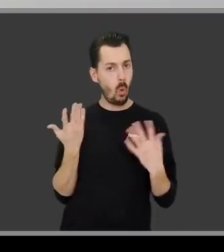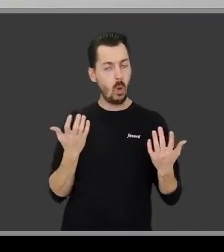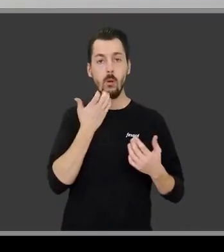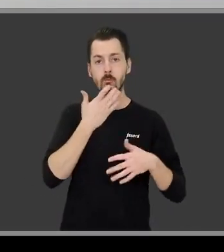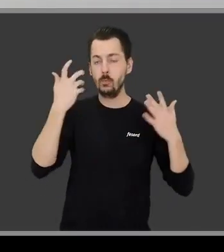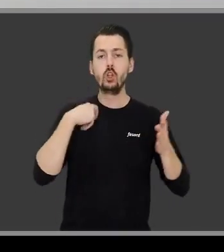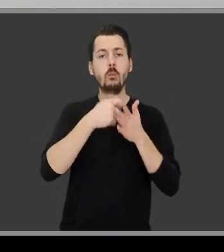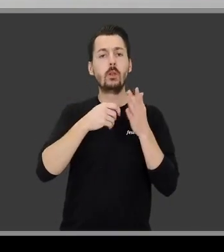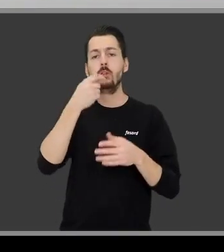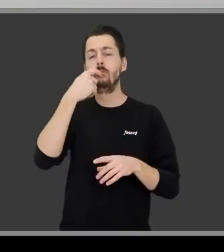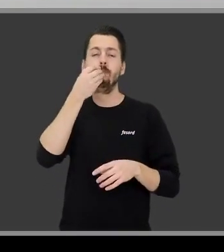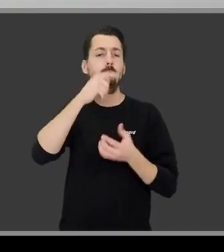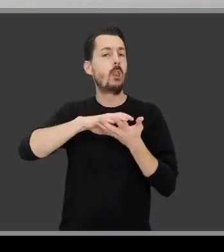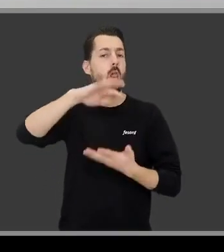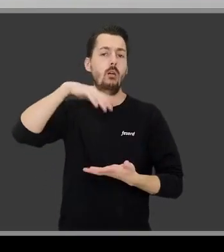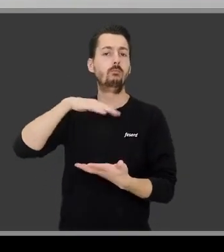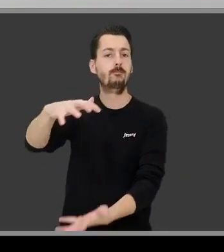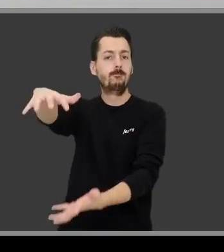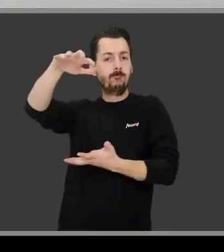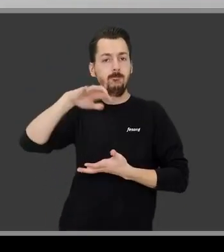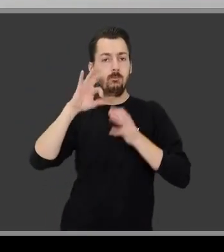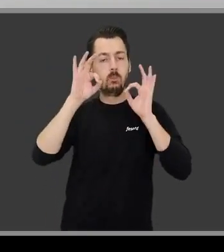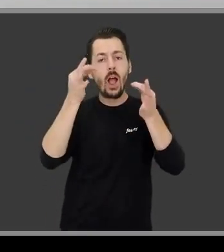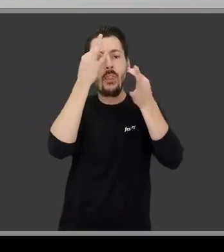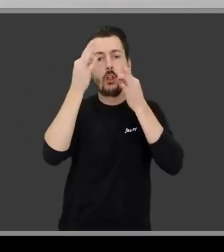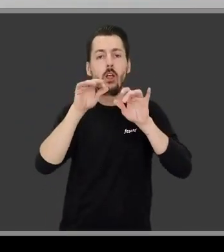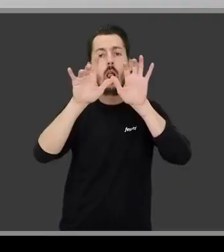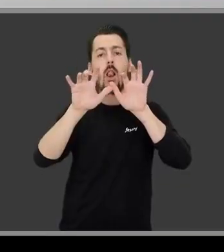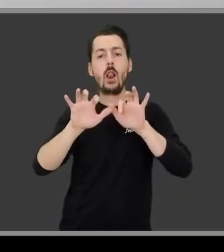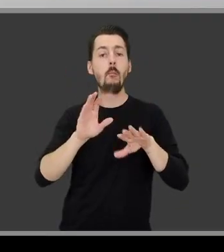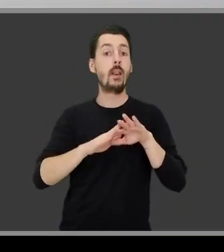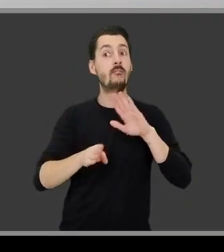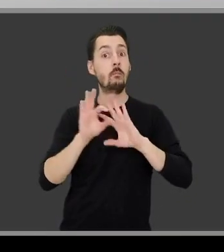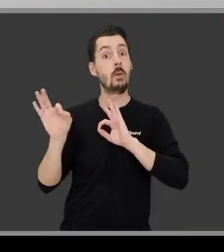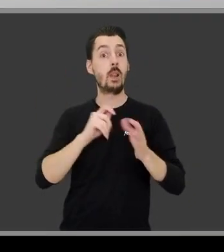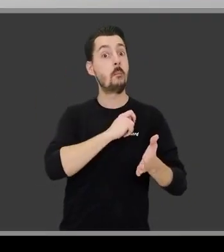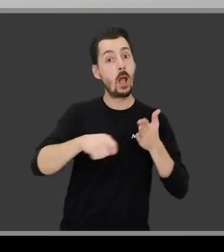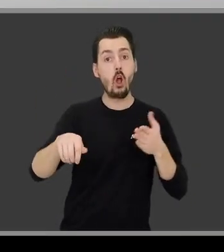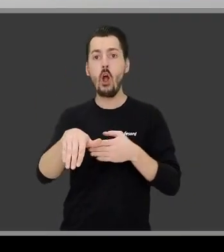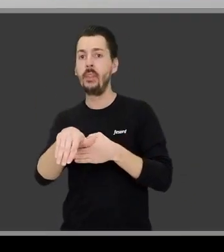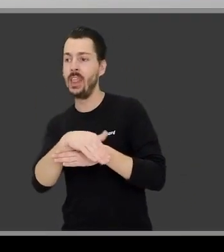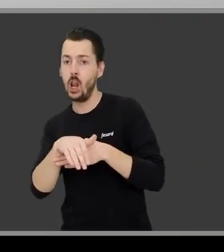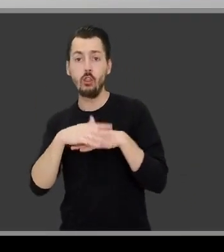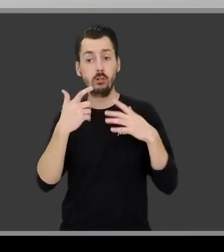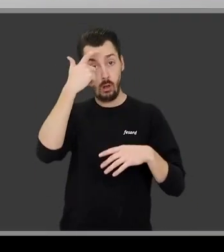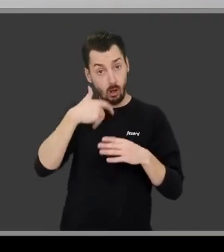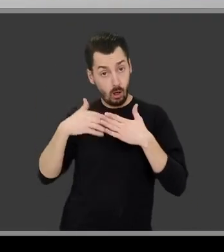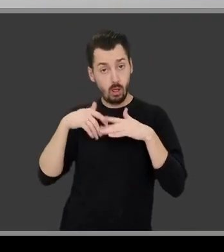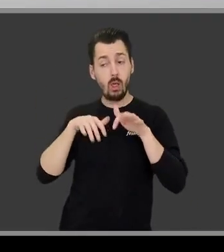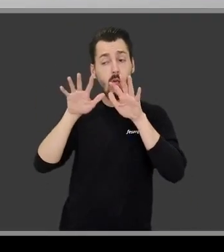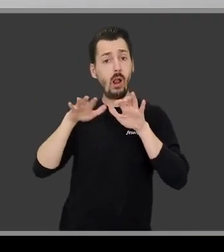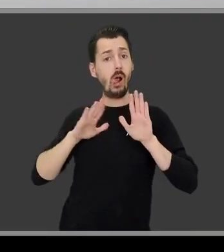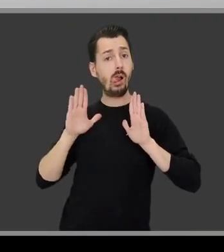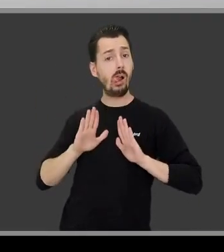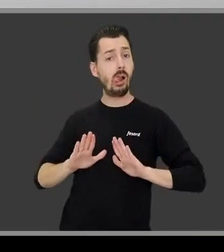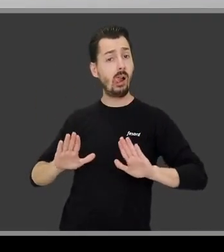purchase, and when I got to the area to fill in the payment details, the address, as I write slowly, I always left it incomplete halfway